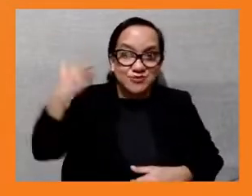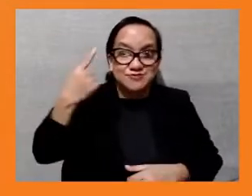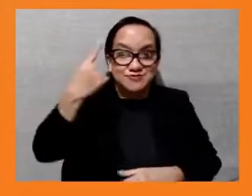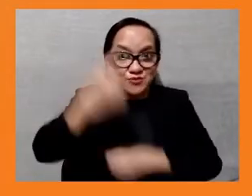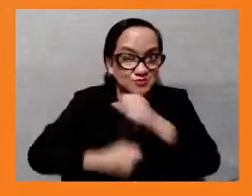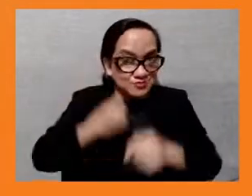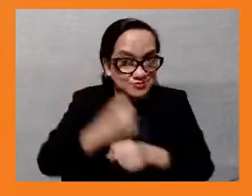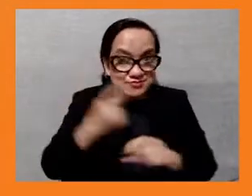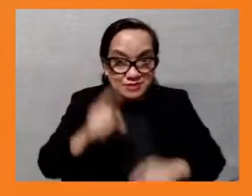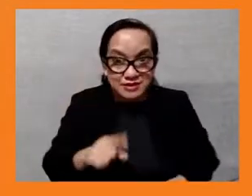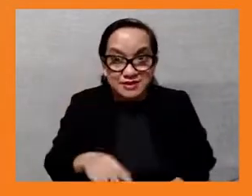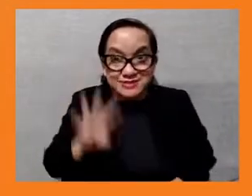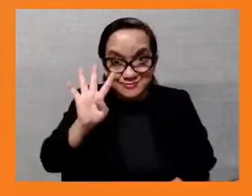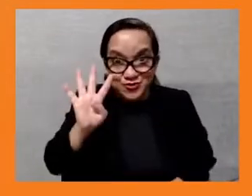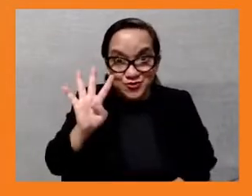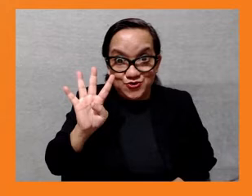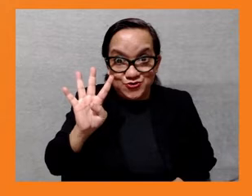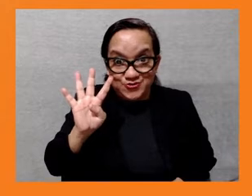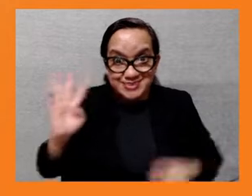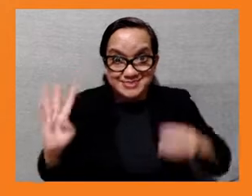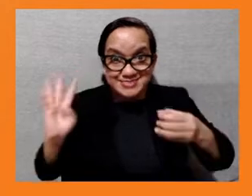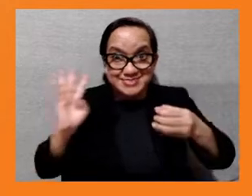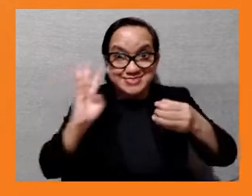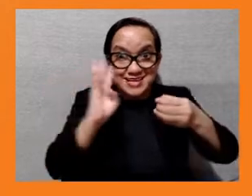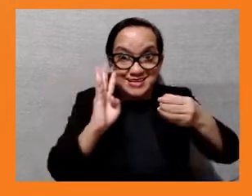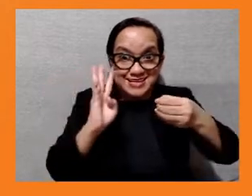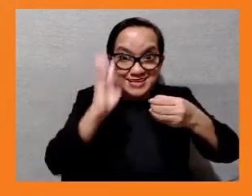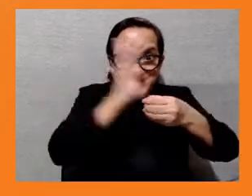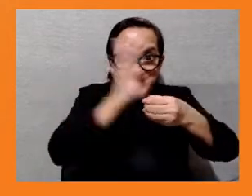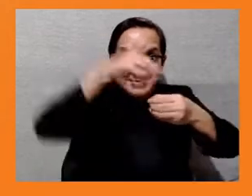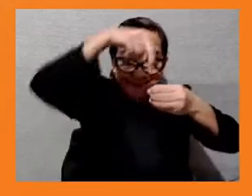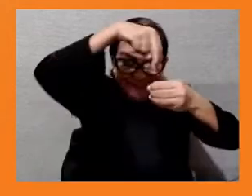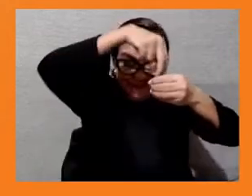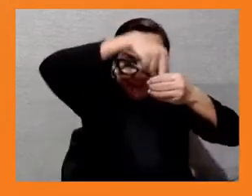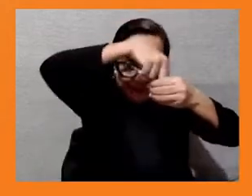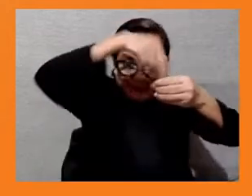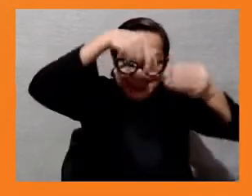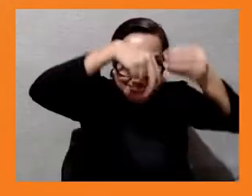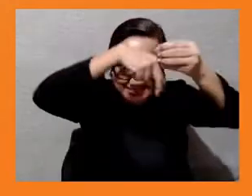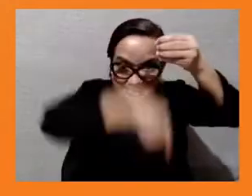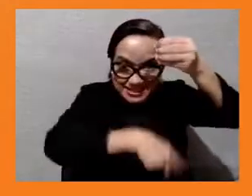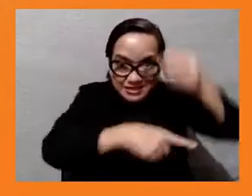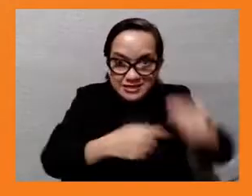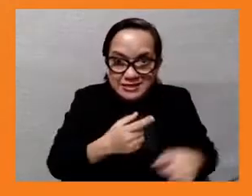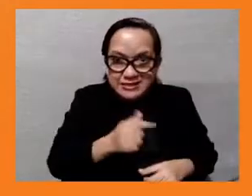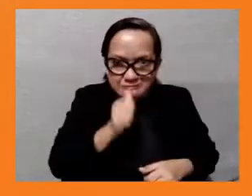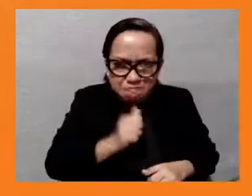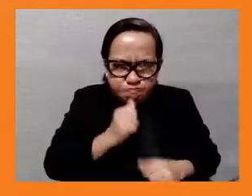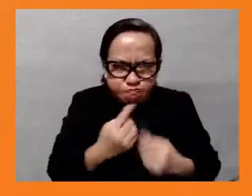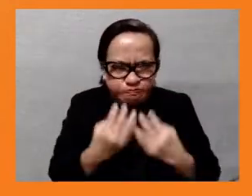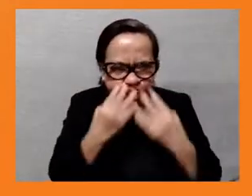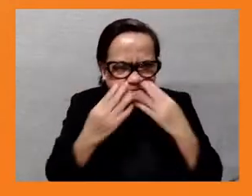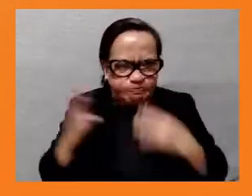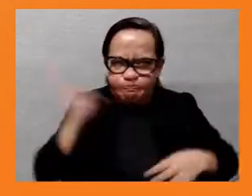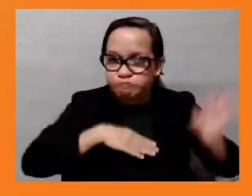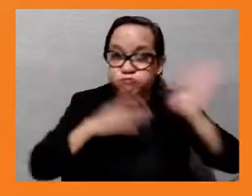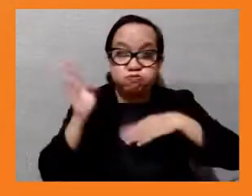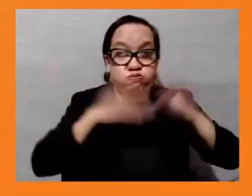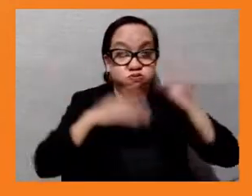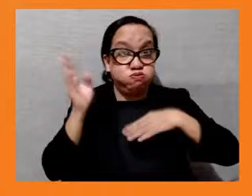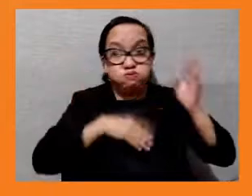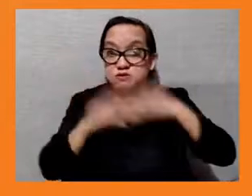procedures, asset valuations, timing payments, etc. And none of the owners expressed any interest in compensation in kind, which is